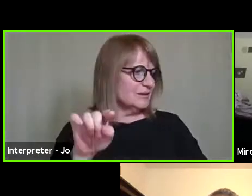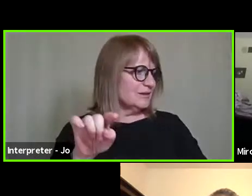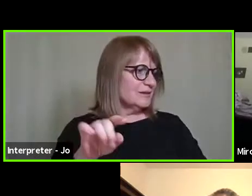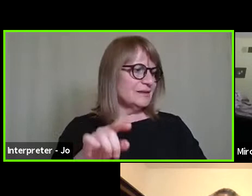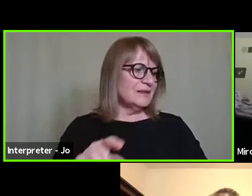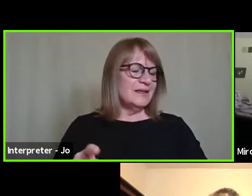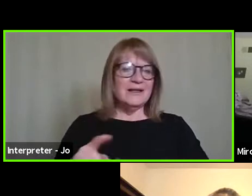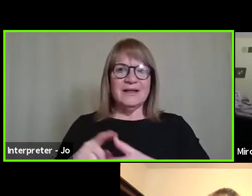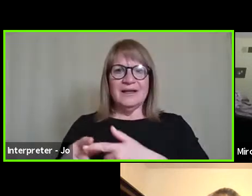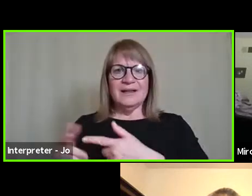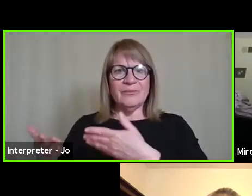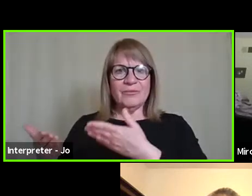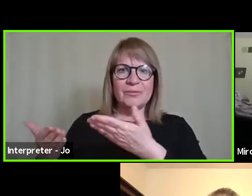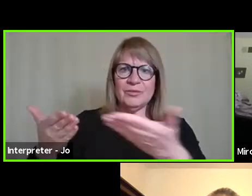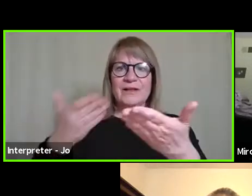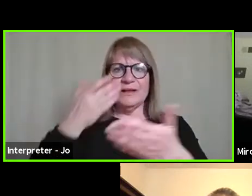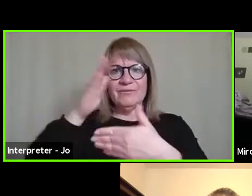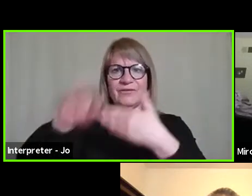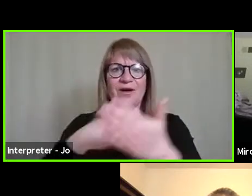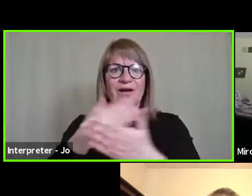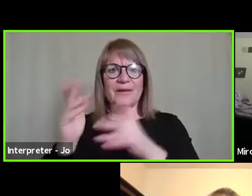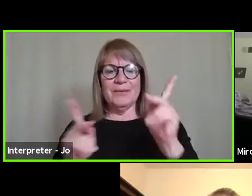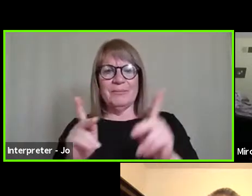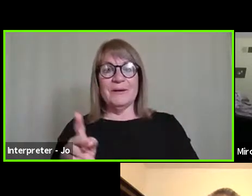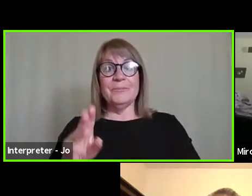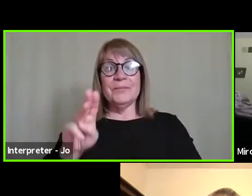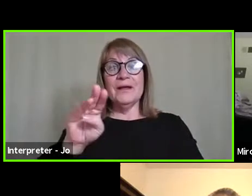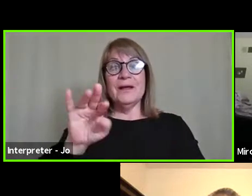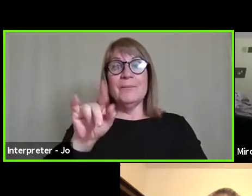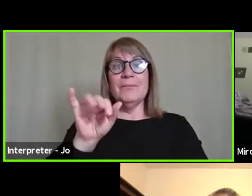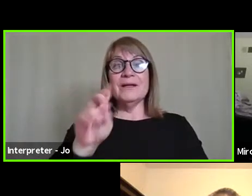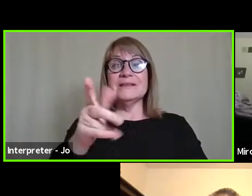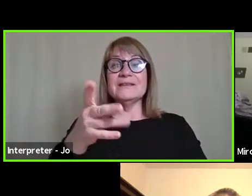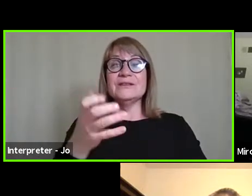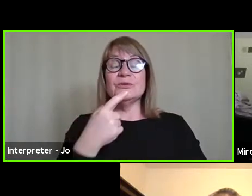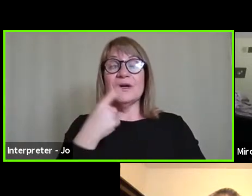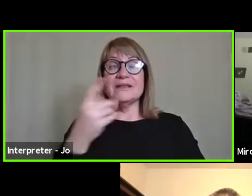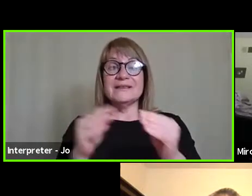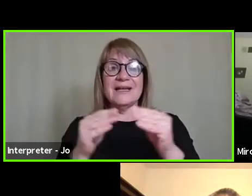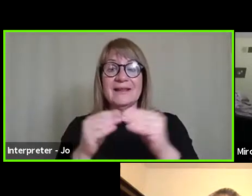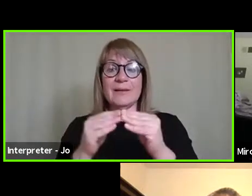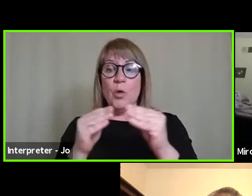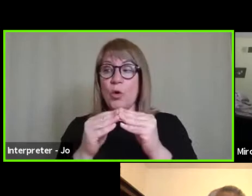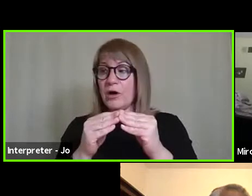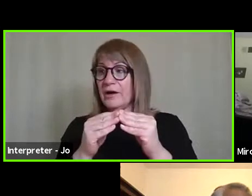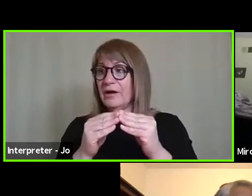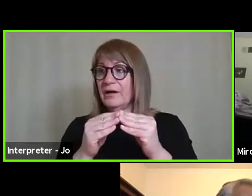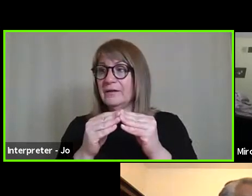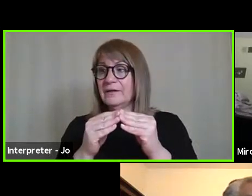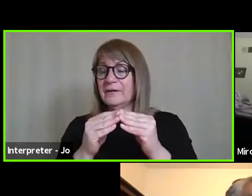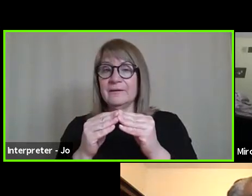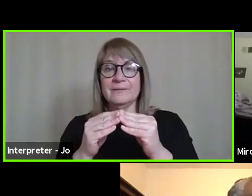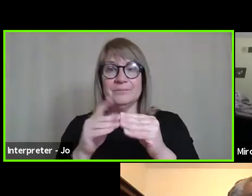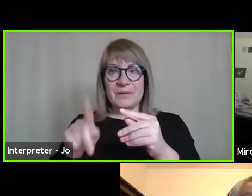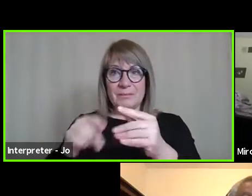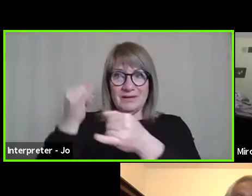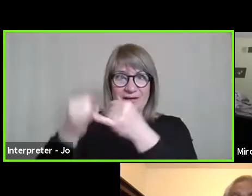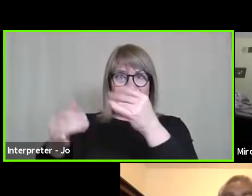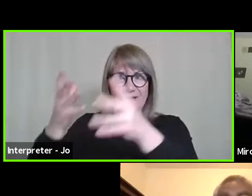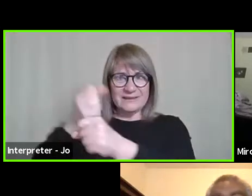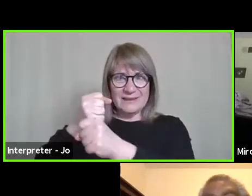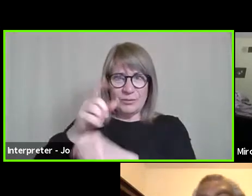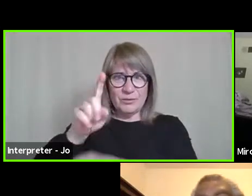in for everyone milton did you want to say anything more as a kind of uh final